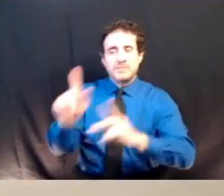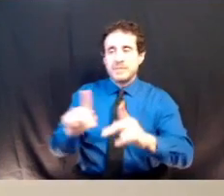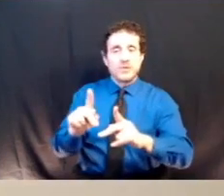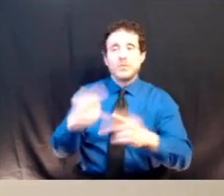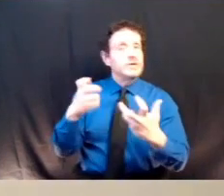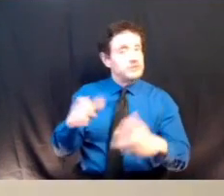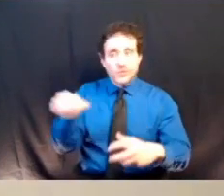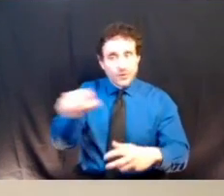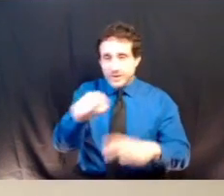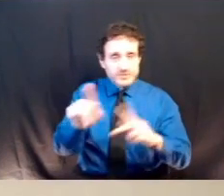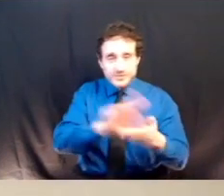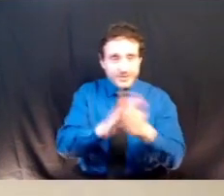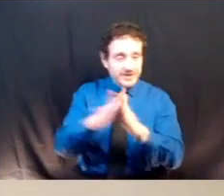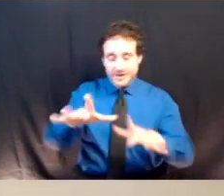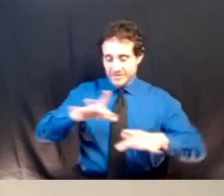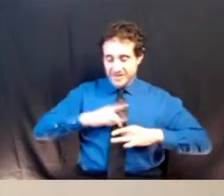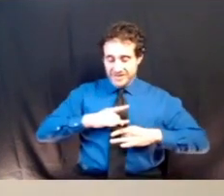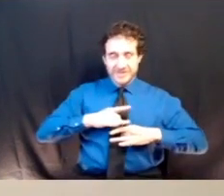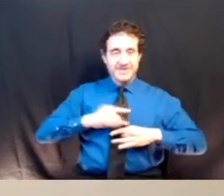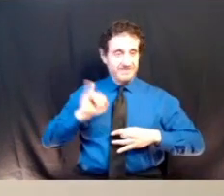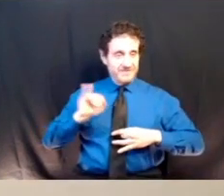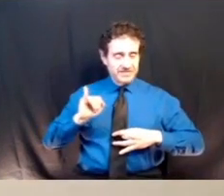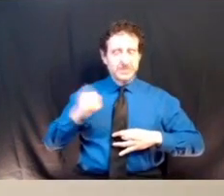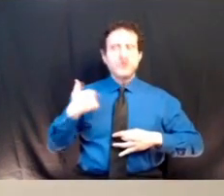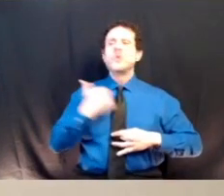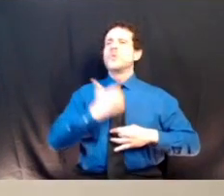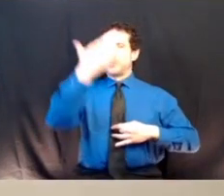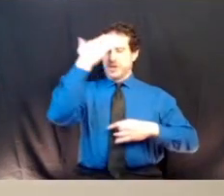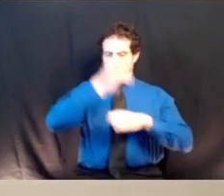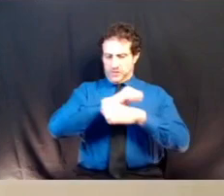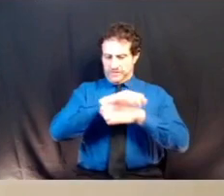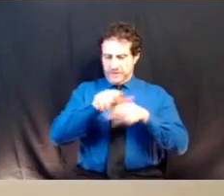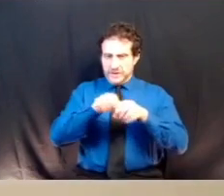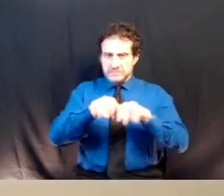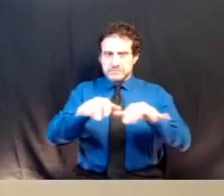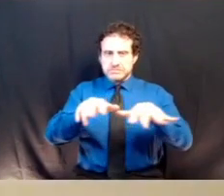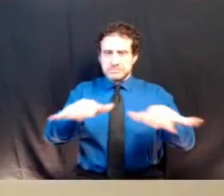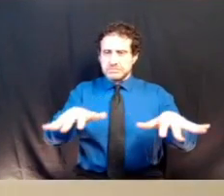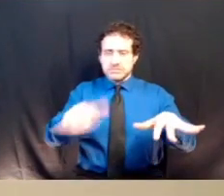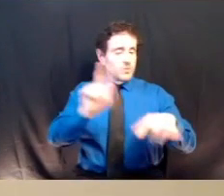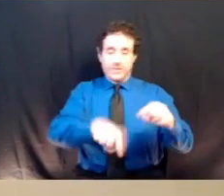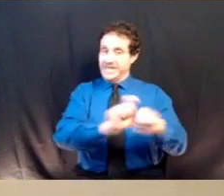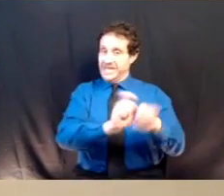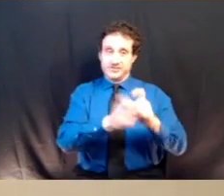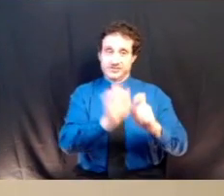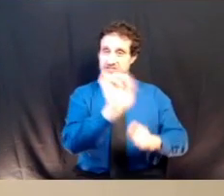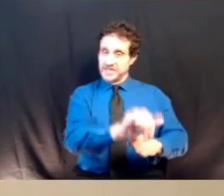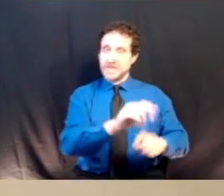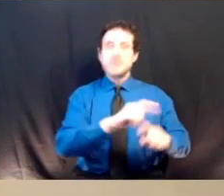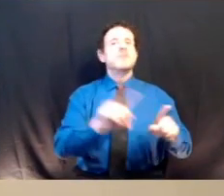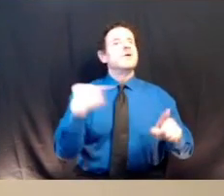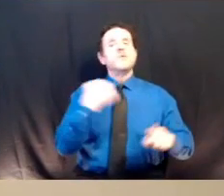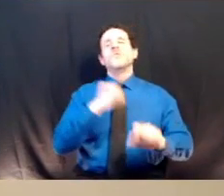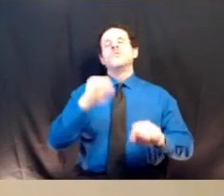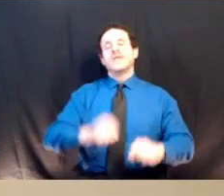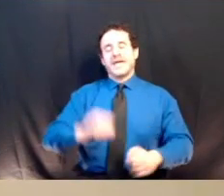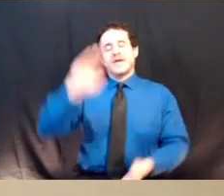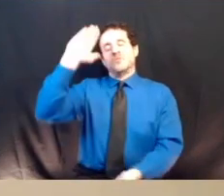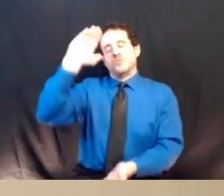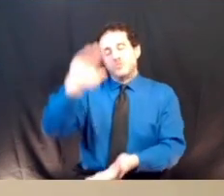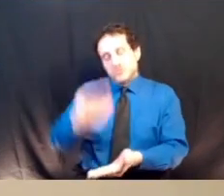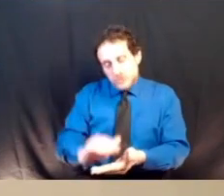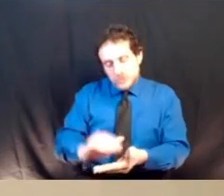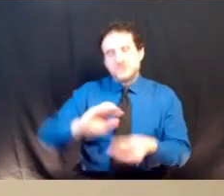the virus is there, we can't change it, but we can affect the number of people who contract the virus.